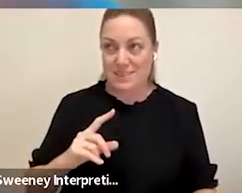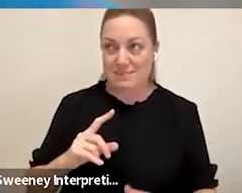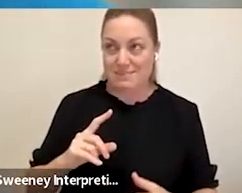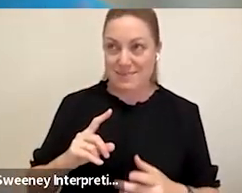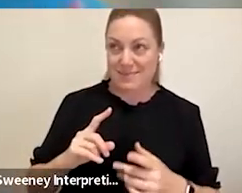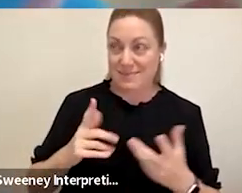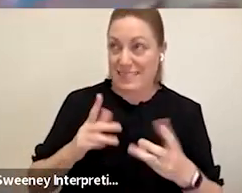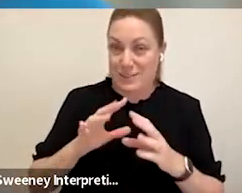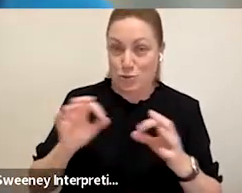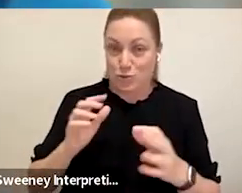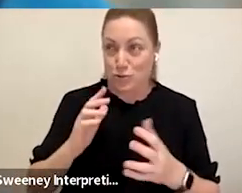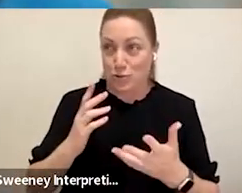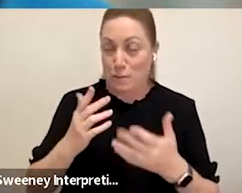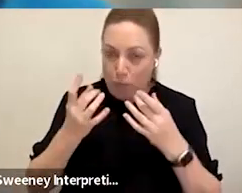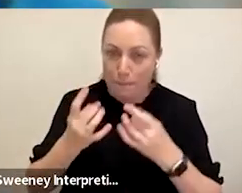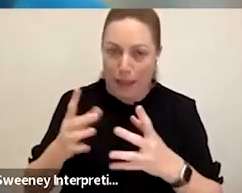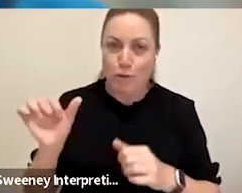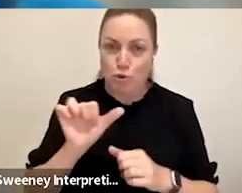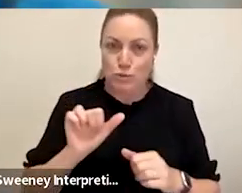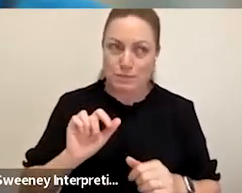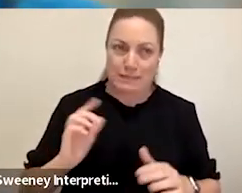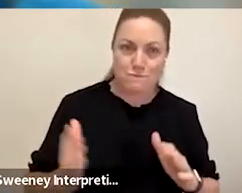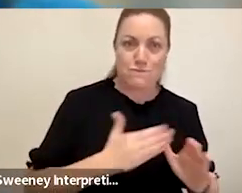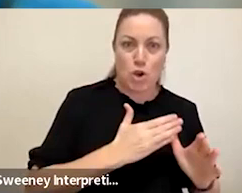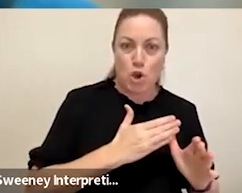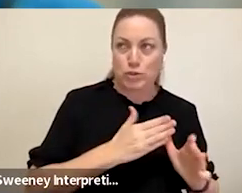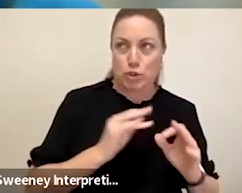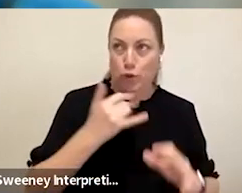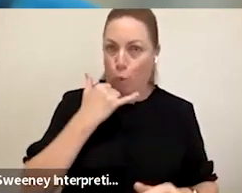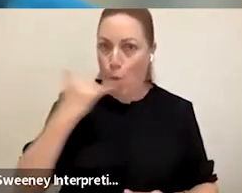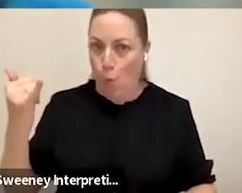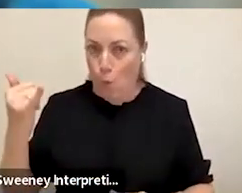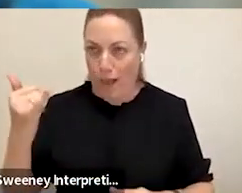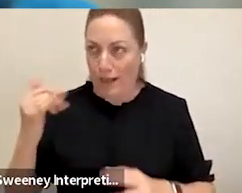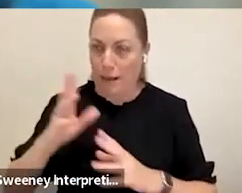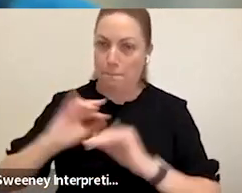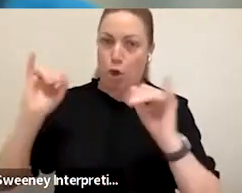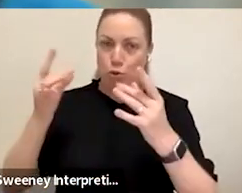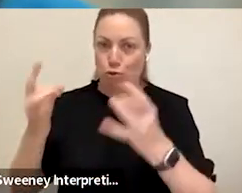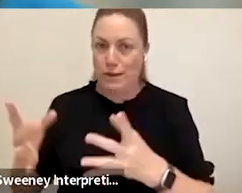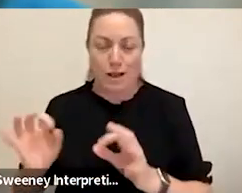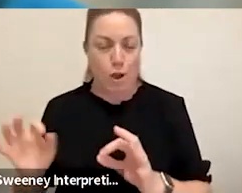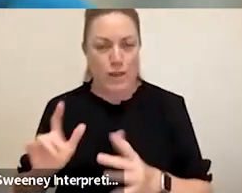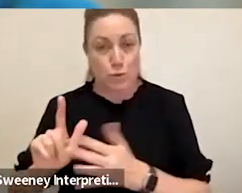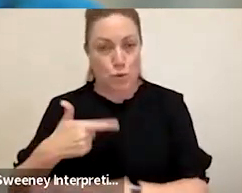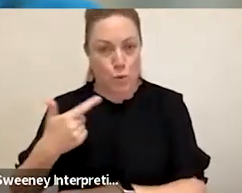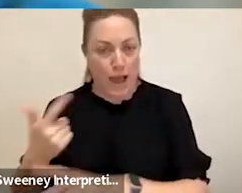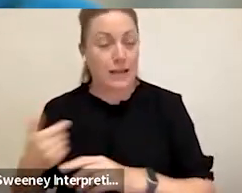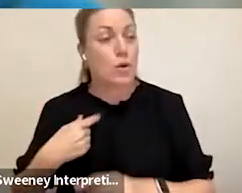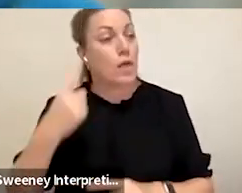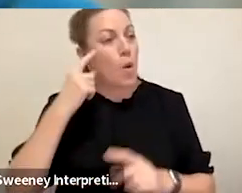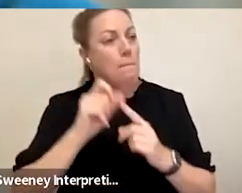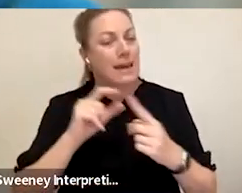first. Preparing should come before that. So I guess that was the good thing about PCEP, was learning how much more we could